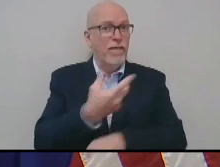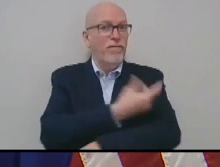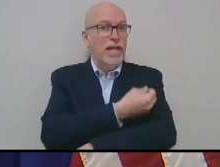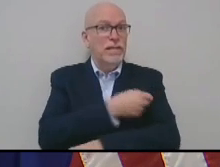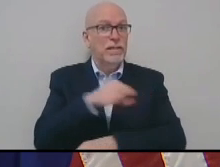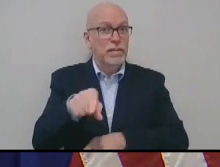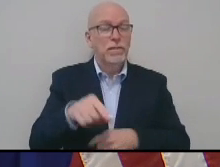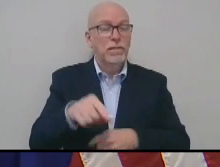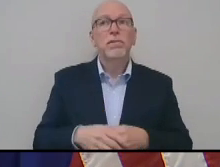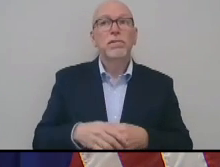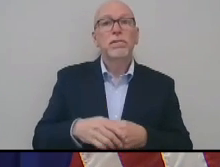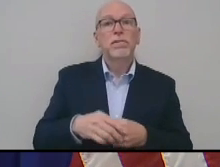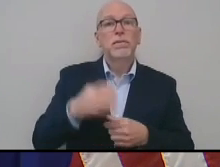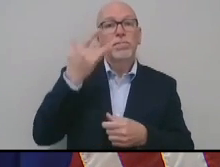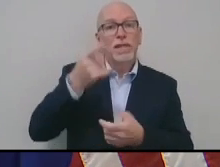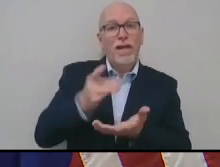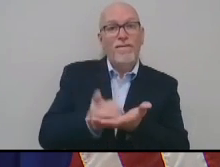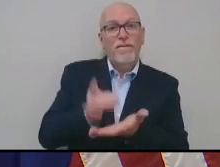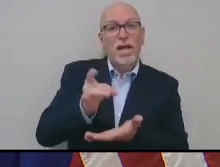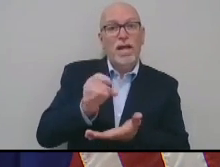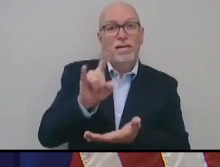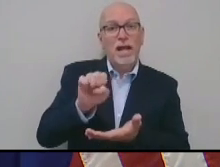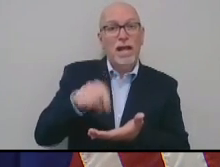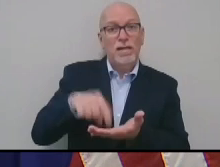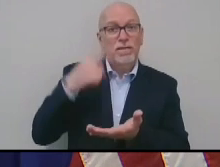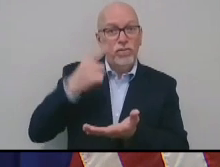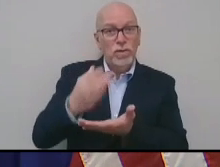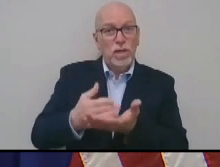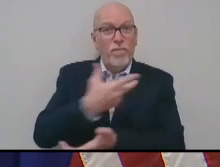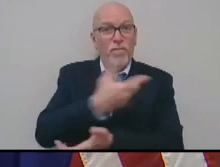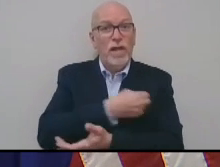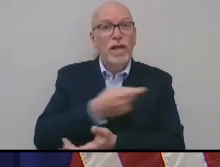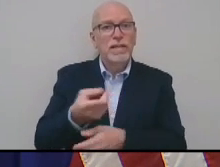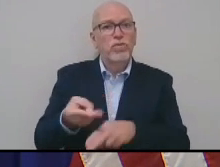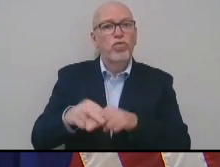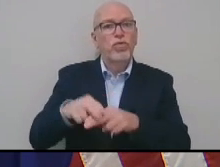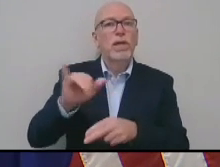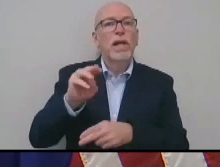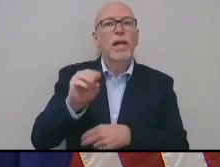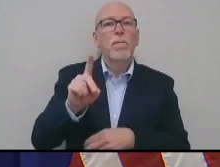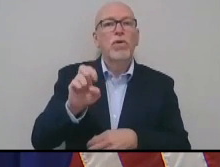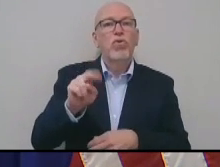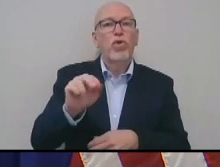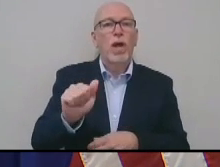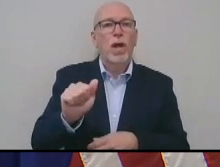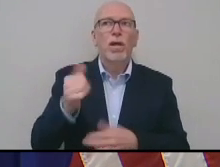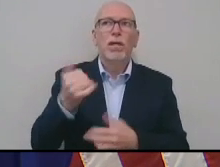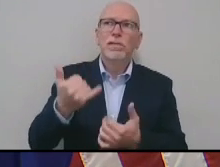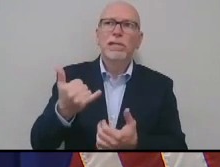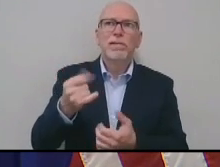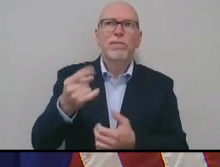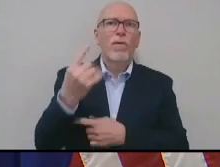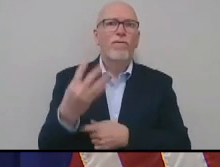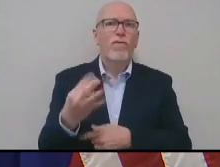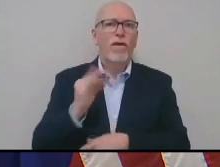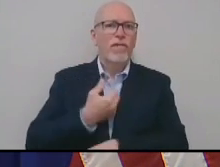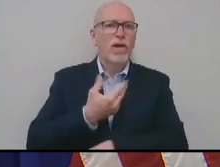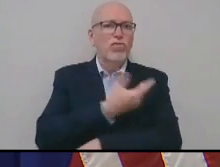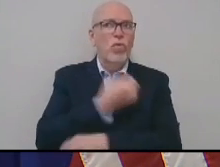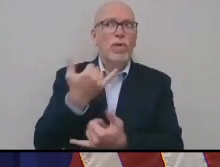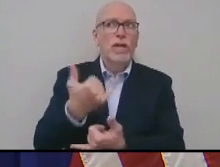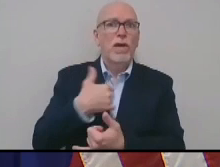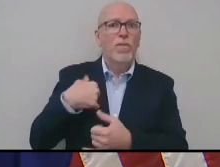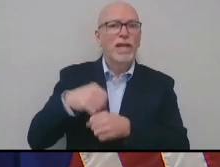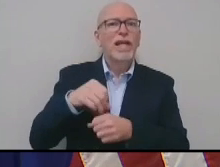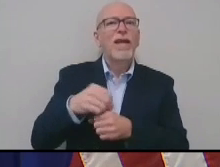vial sizes for some vaccines have increased, like the Moderna. About a fourth of our doses we receive are now in